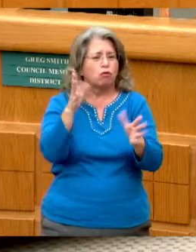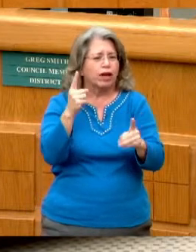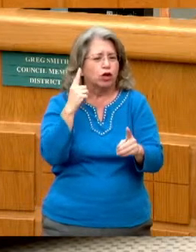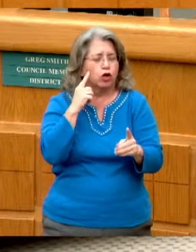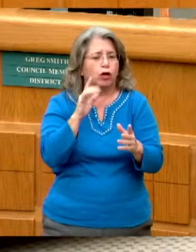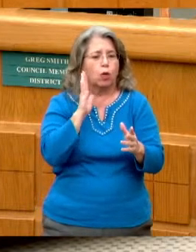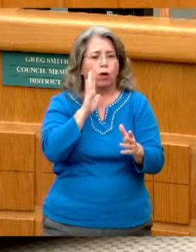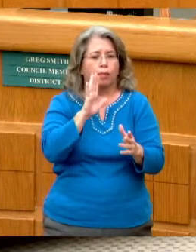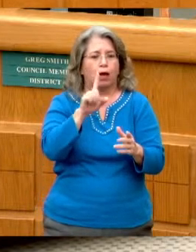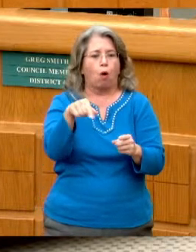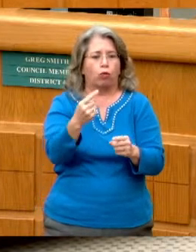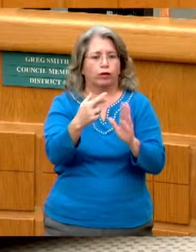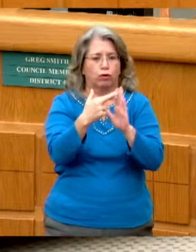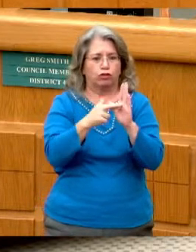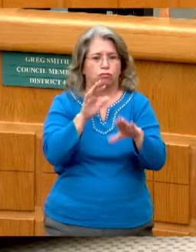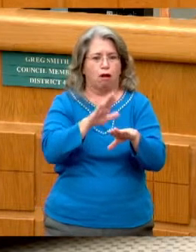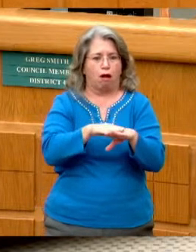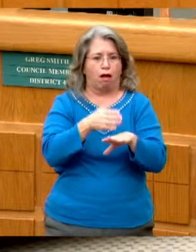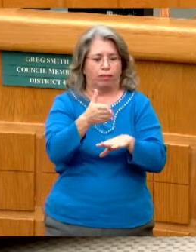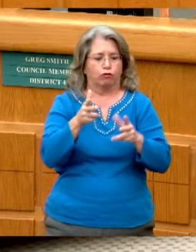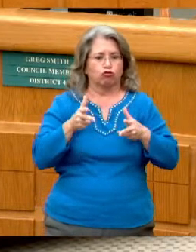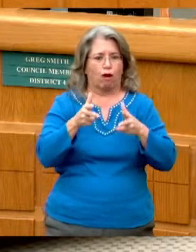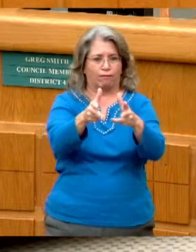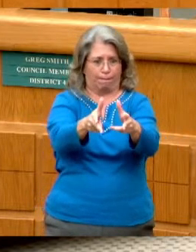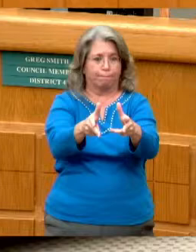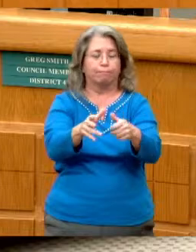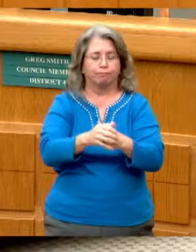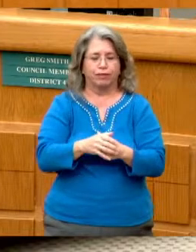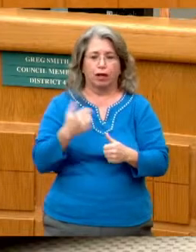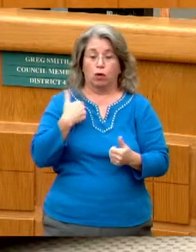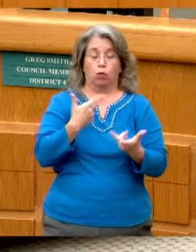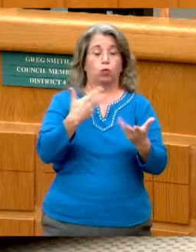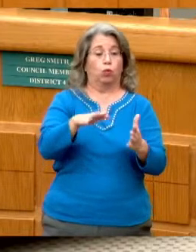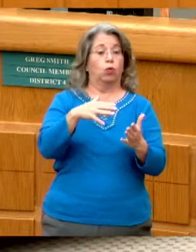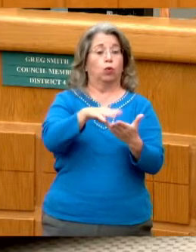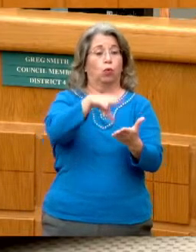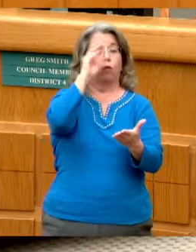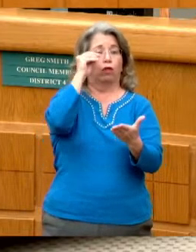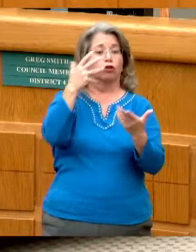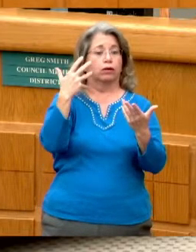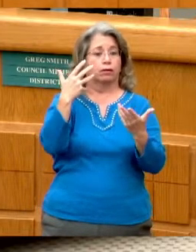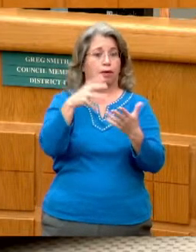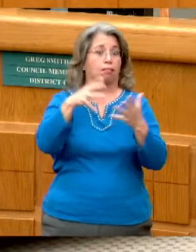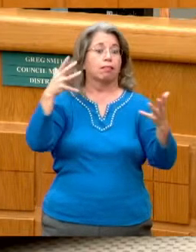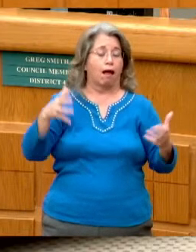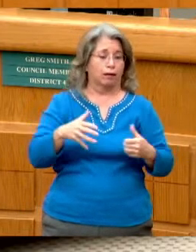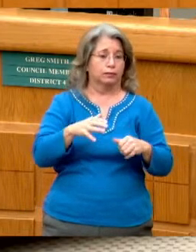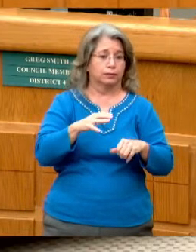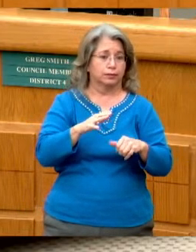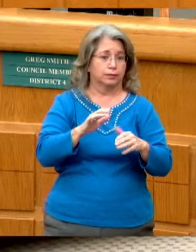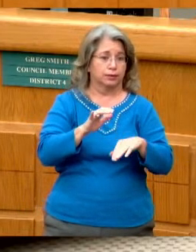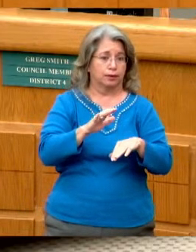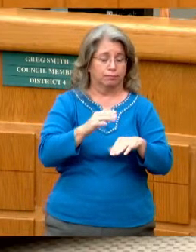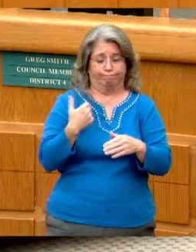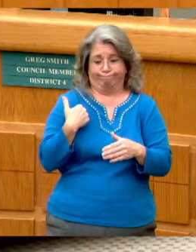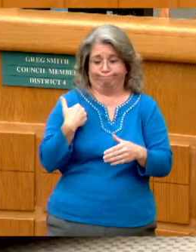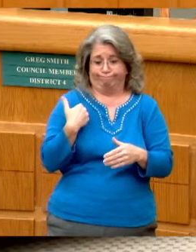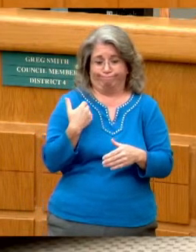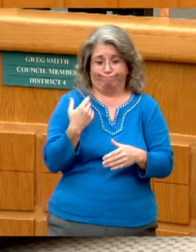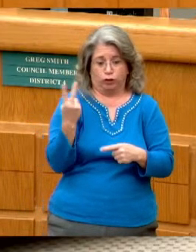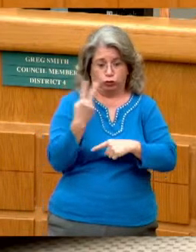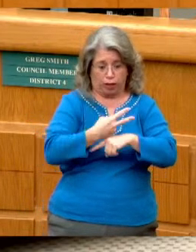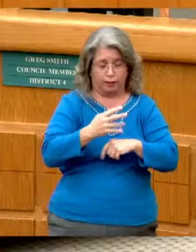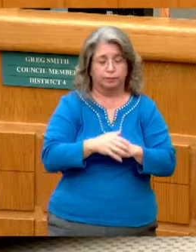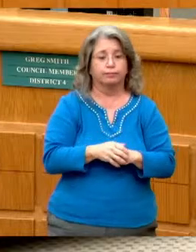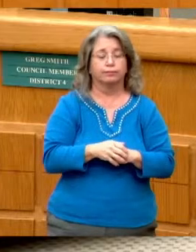tell you, we have learned a lot from our first 2 days of Megasite, and we're going to be putting all of that knowledge to work.